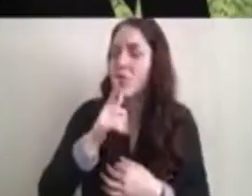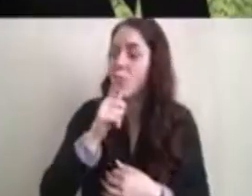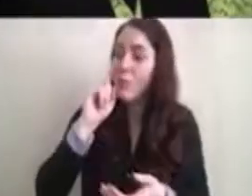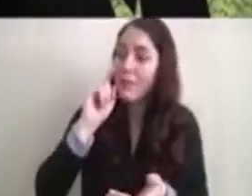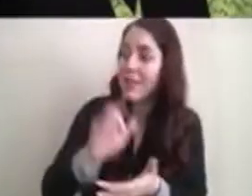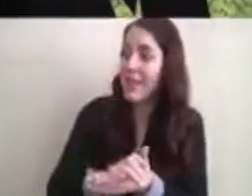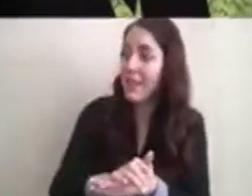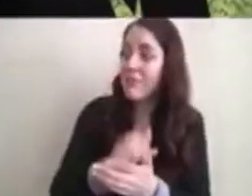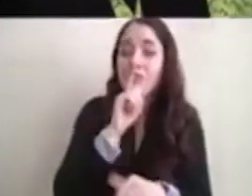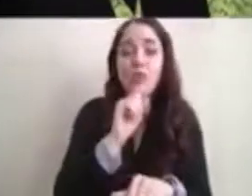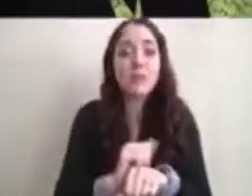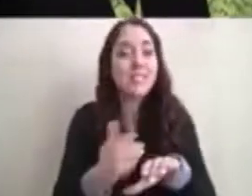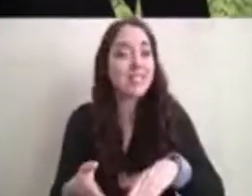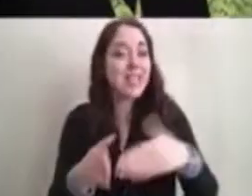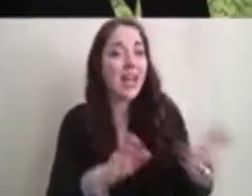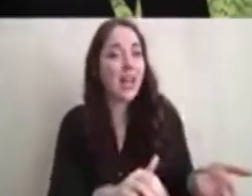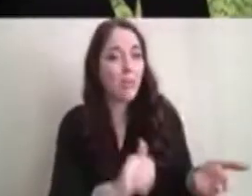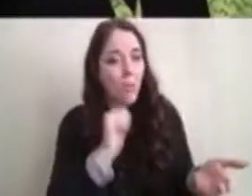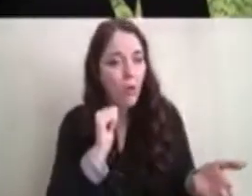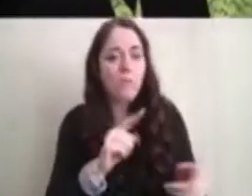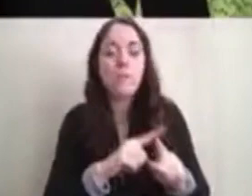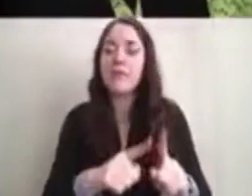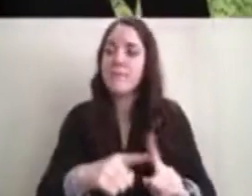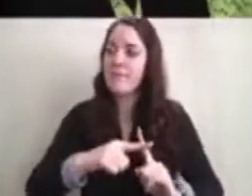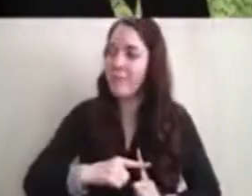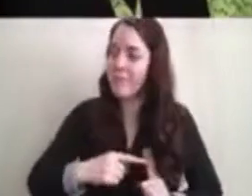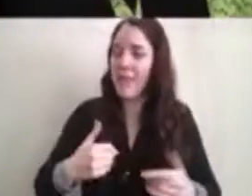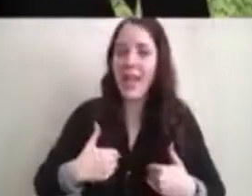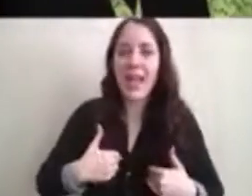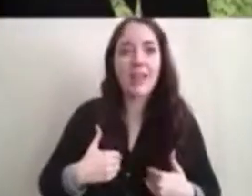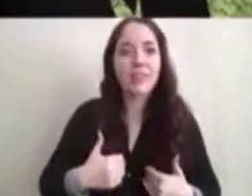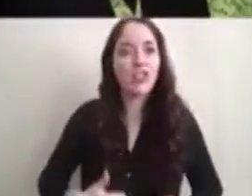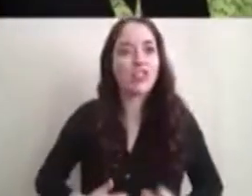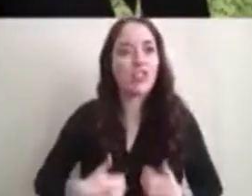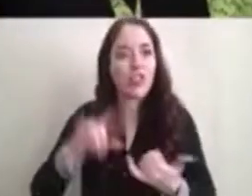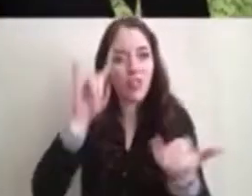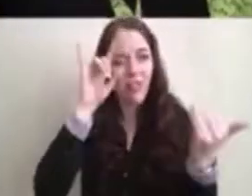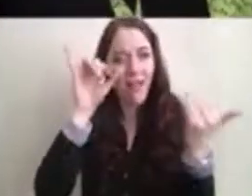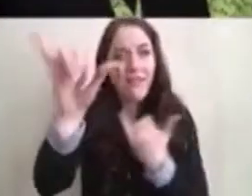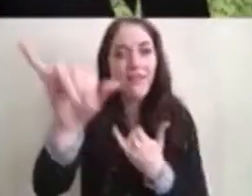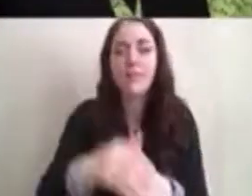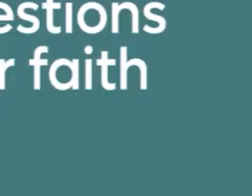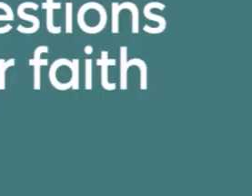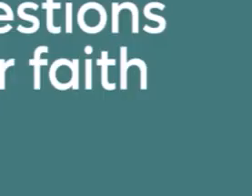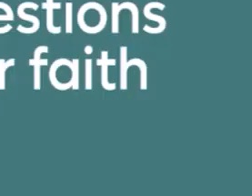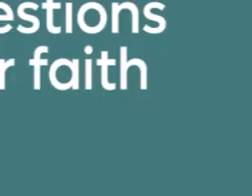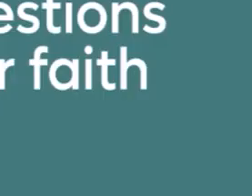only begotten, the world might be saved." Amen.